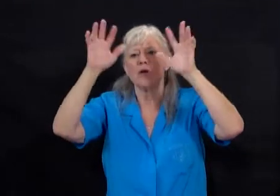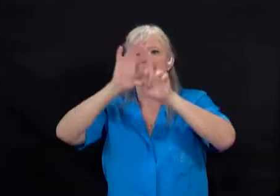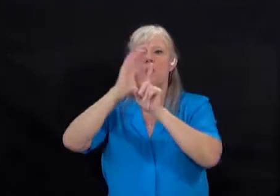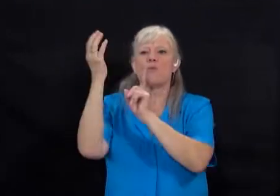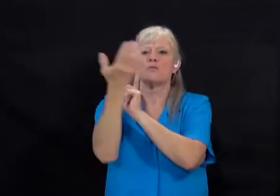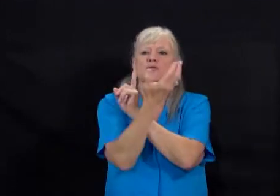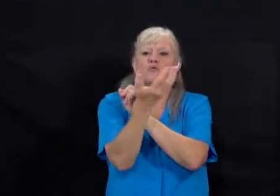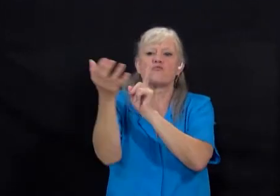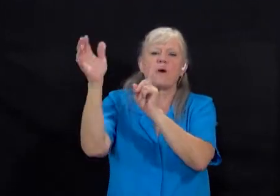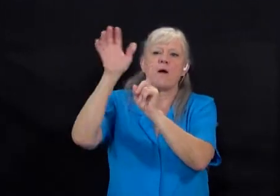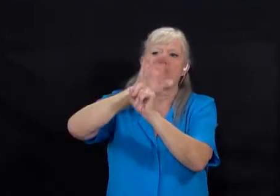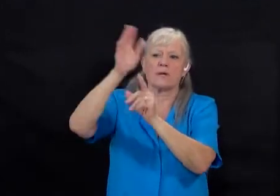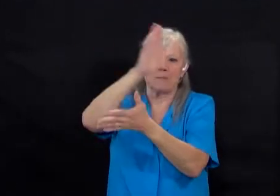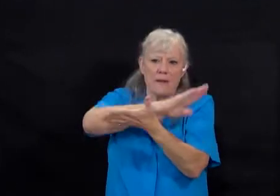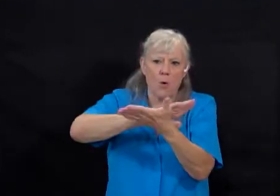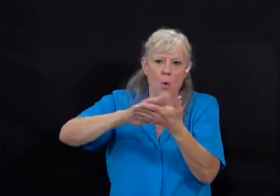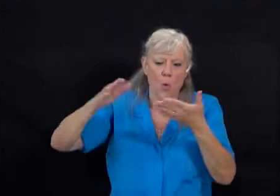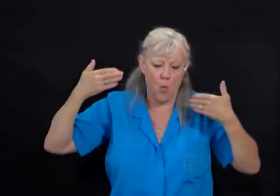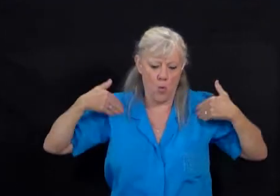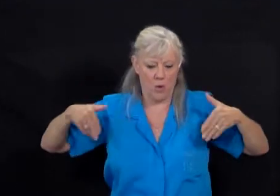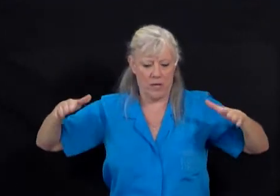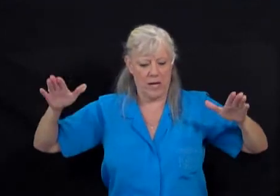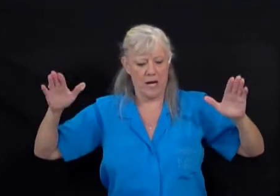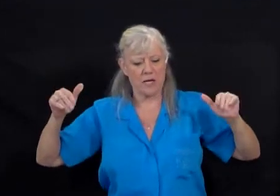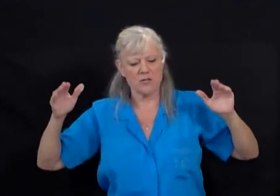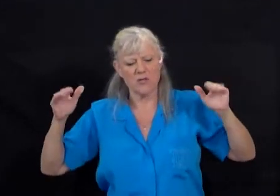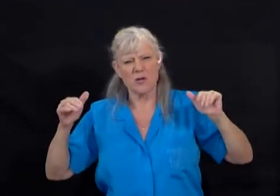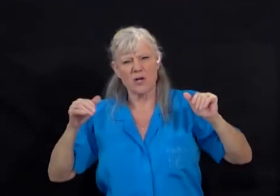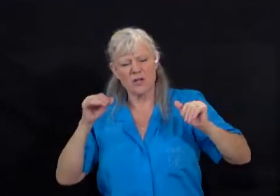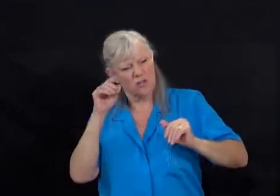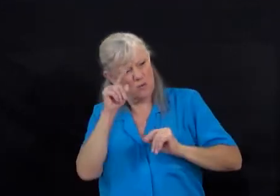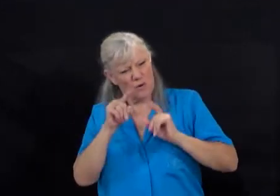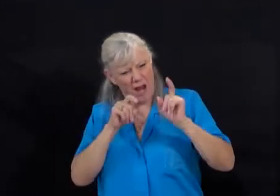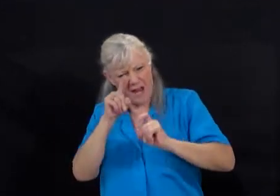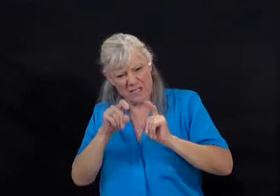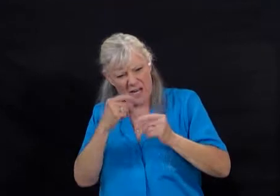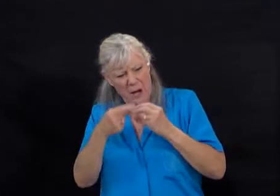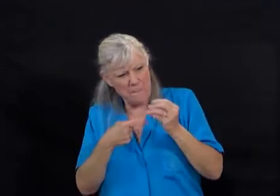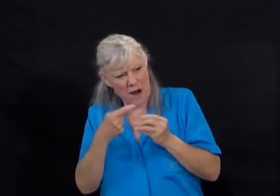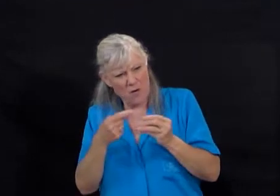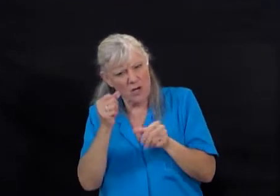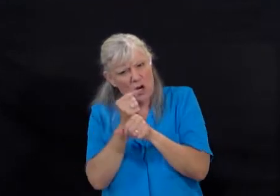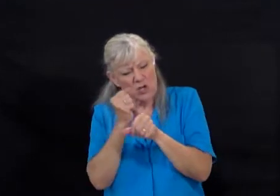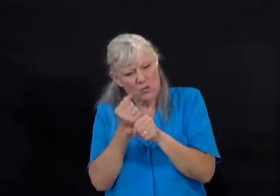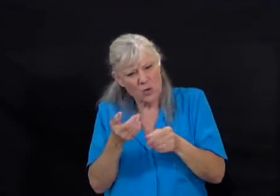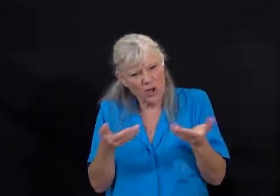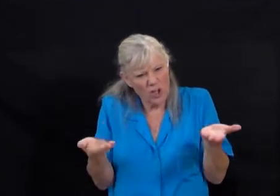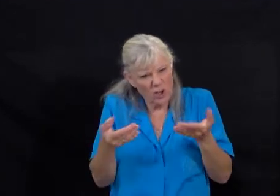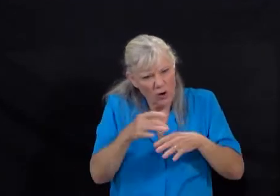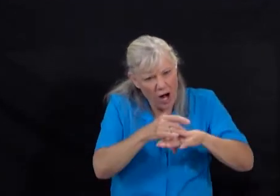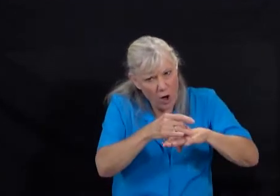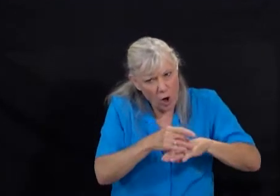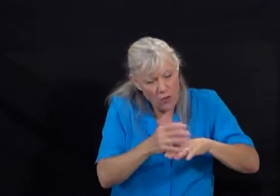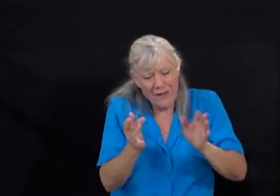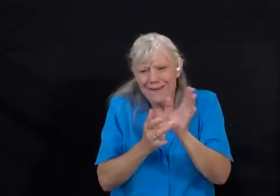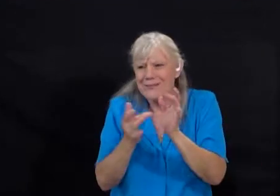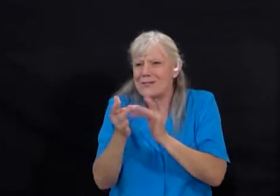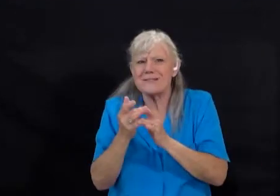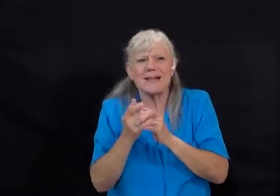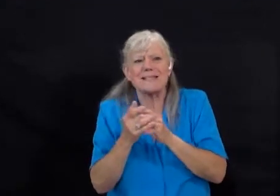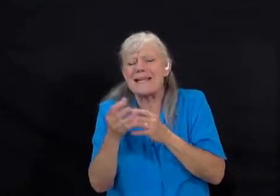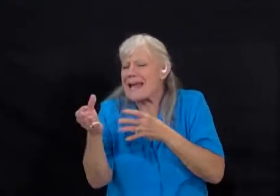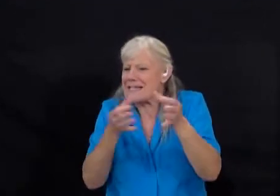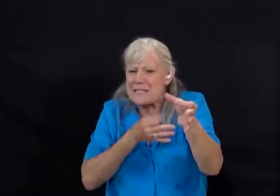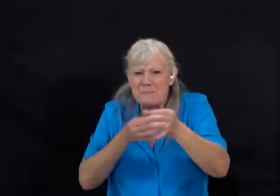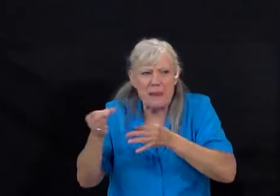holy angels who began to inquire about his work on earth. Jesus told them about his